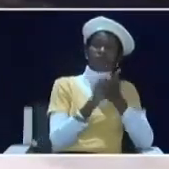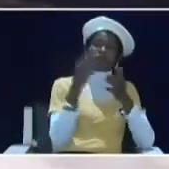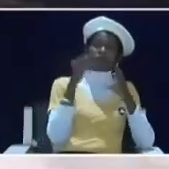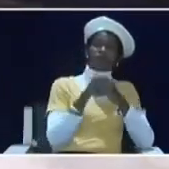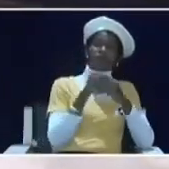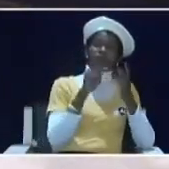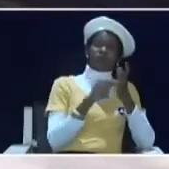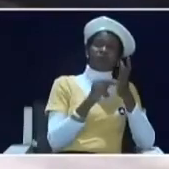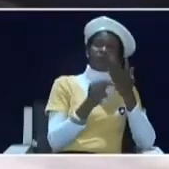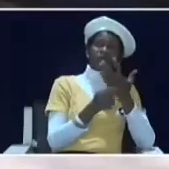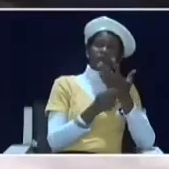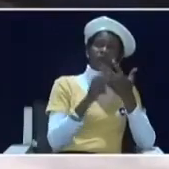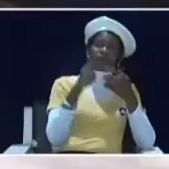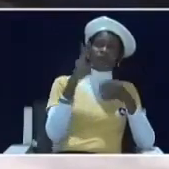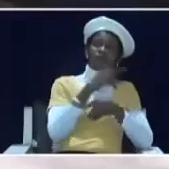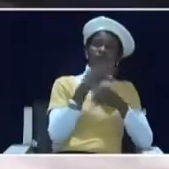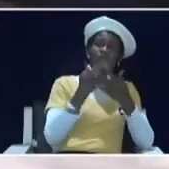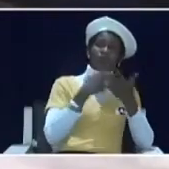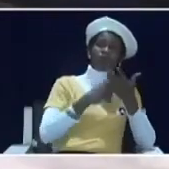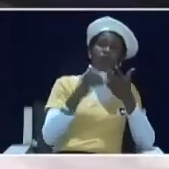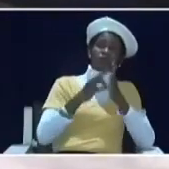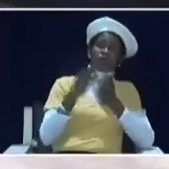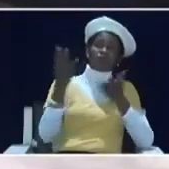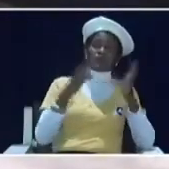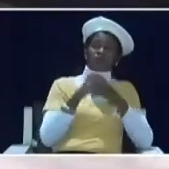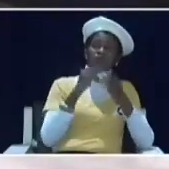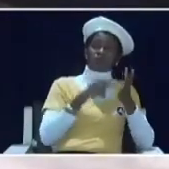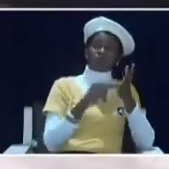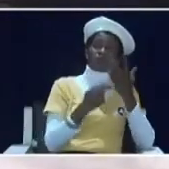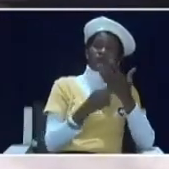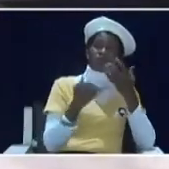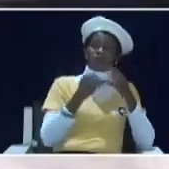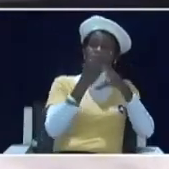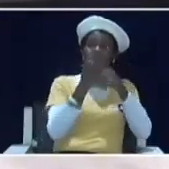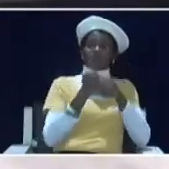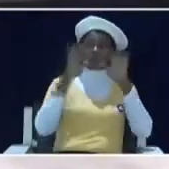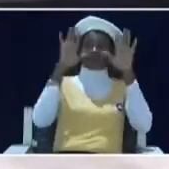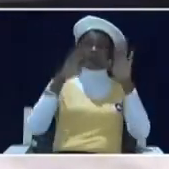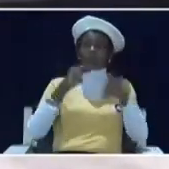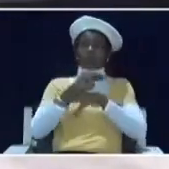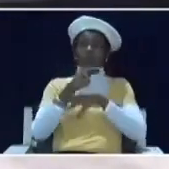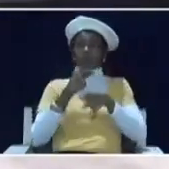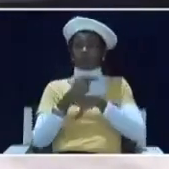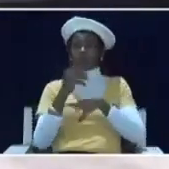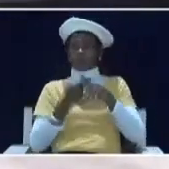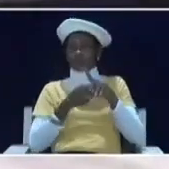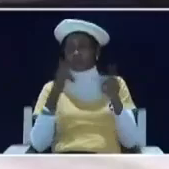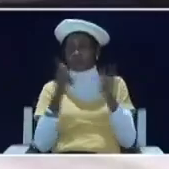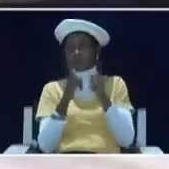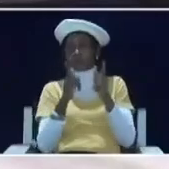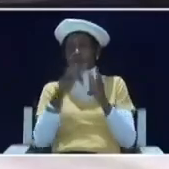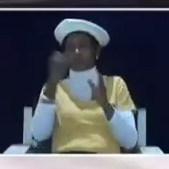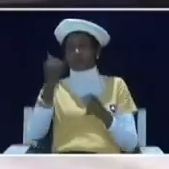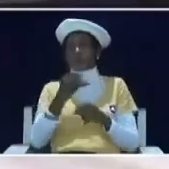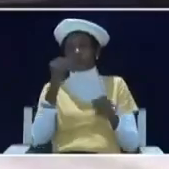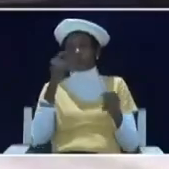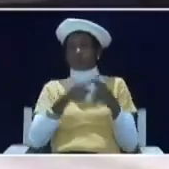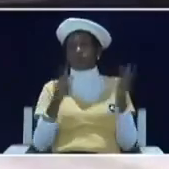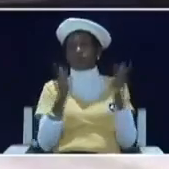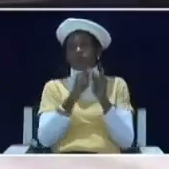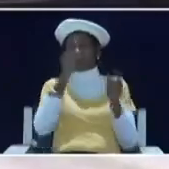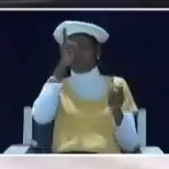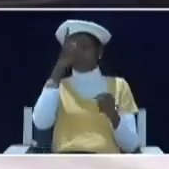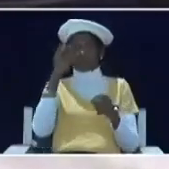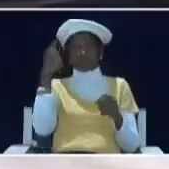that was in November, 2 days before the Holy Ghost service in November, we received a miraculous message from the camp inviting us to meet Daddy Gio